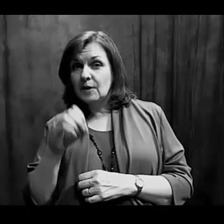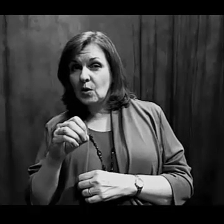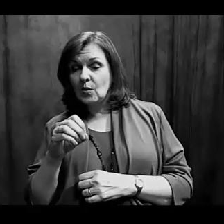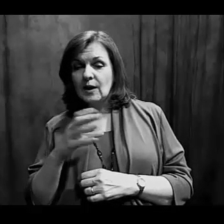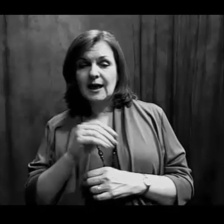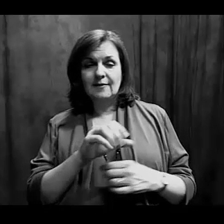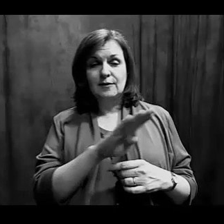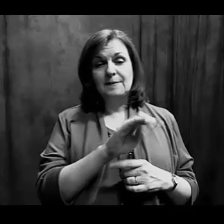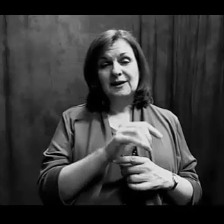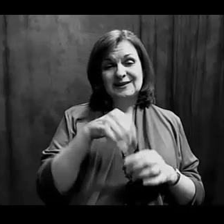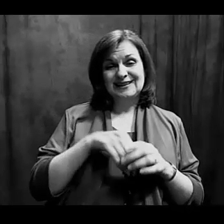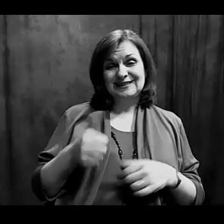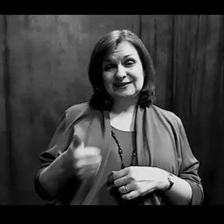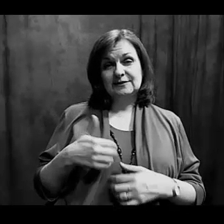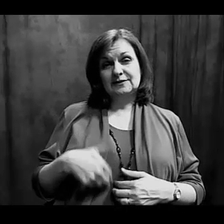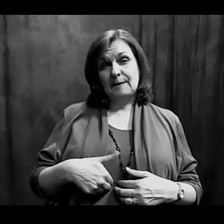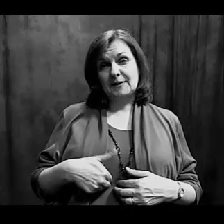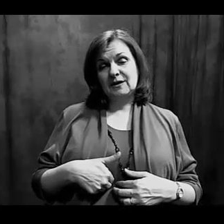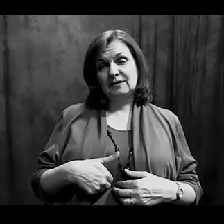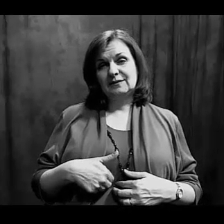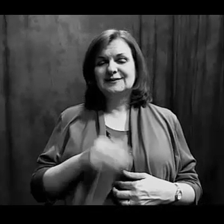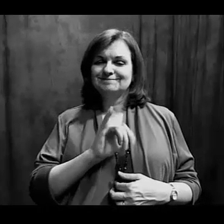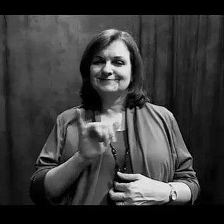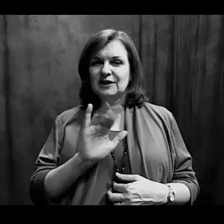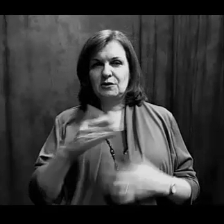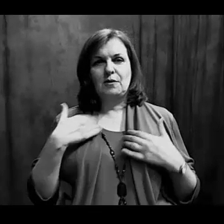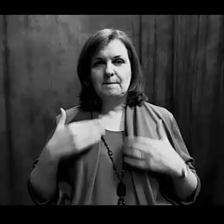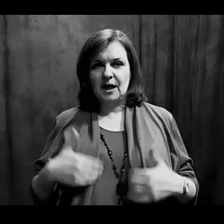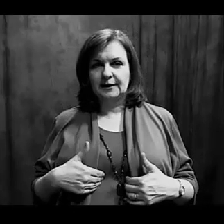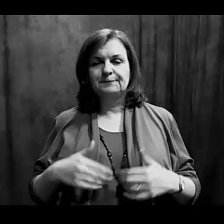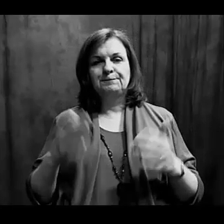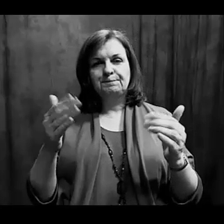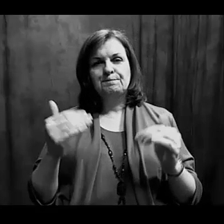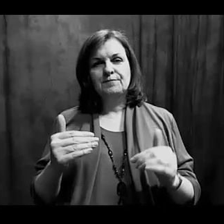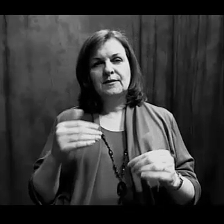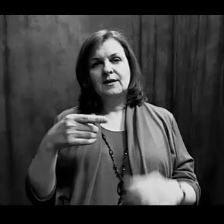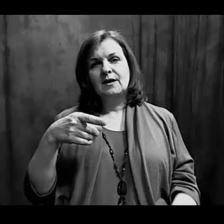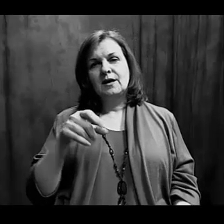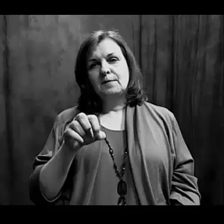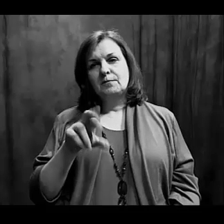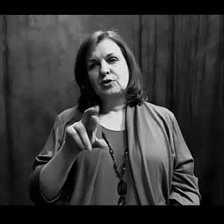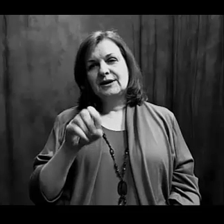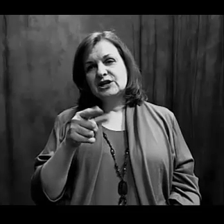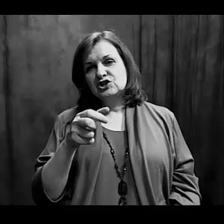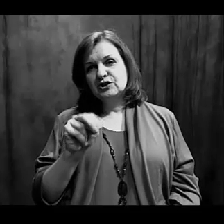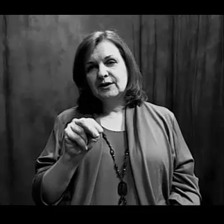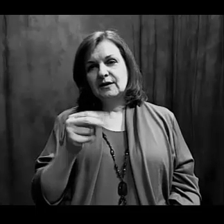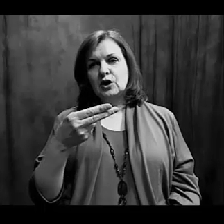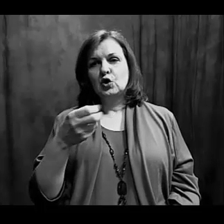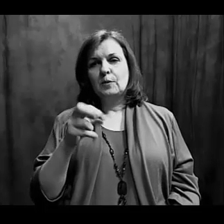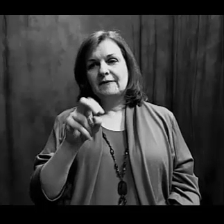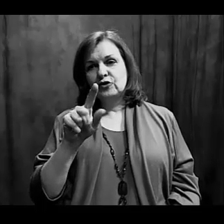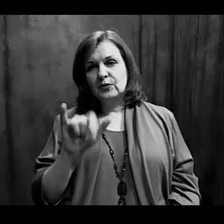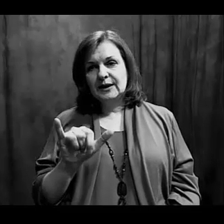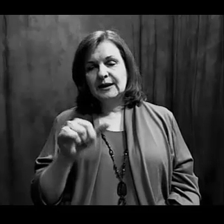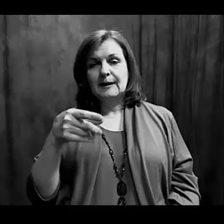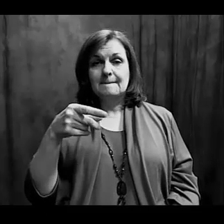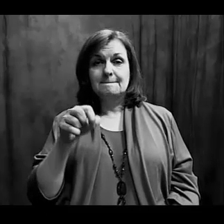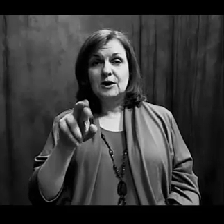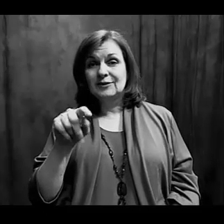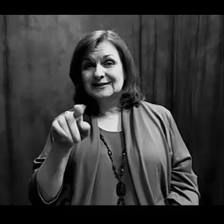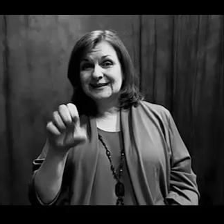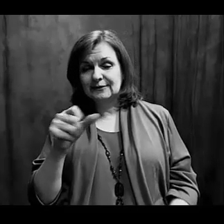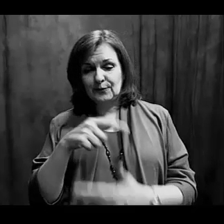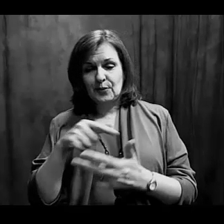in a hippopotamus stomach, no different from yours in a lot of regards. Predation, herbivory,